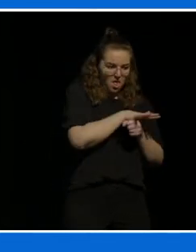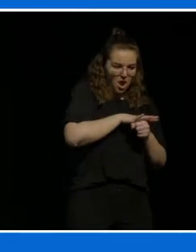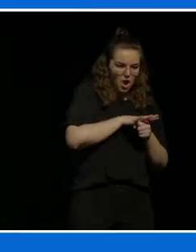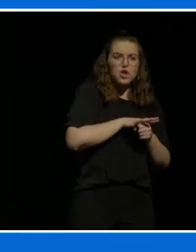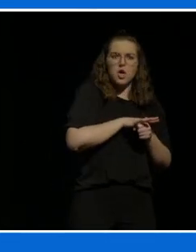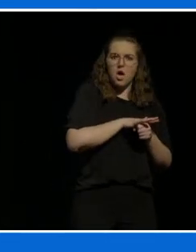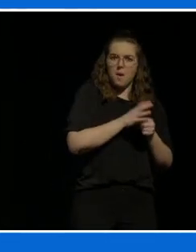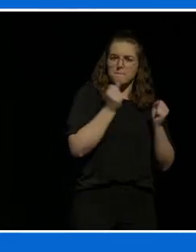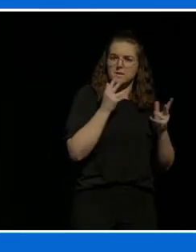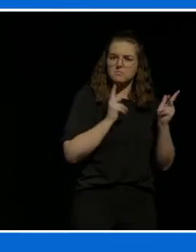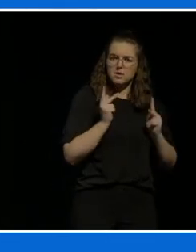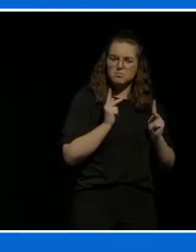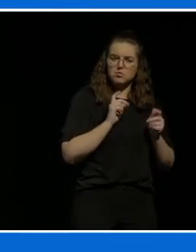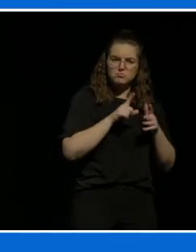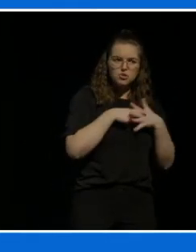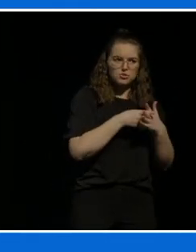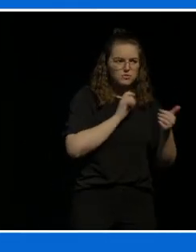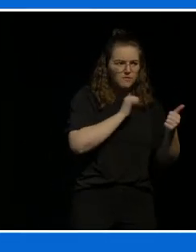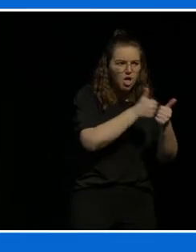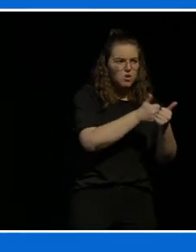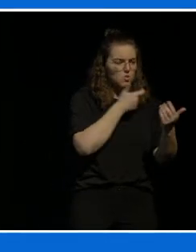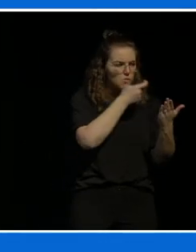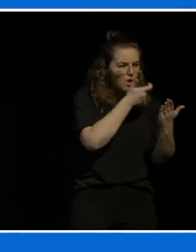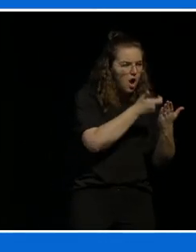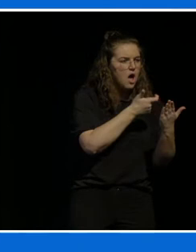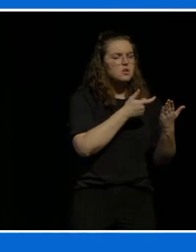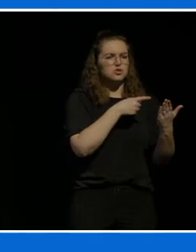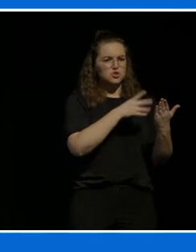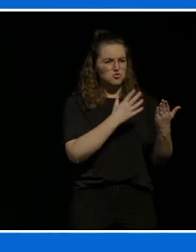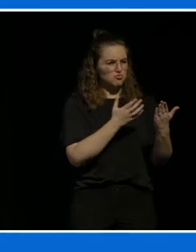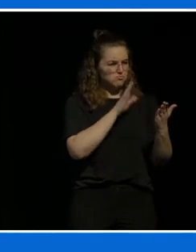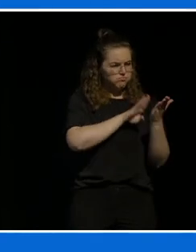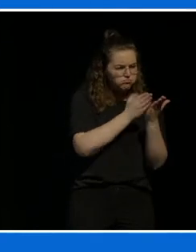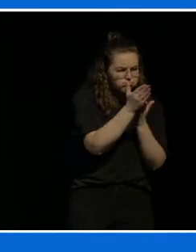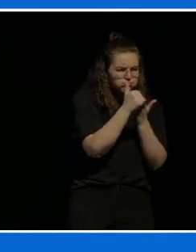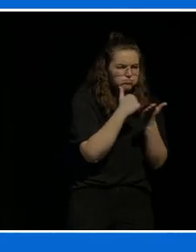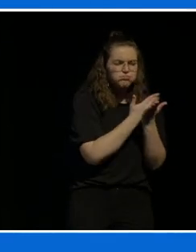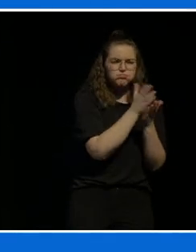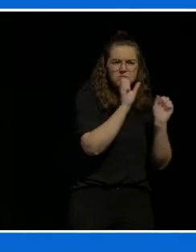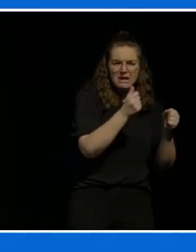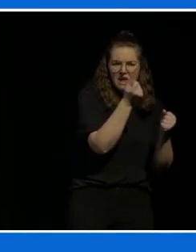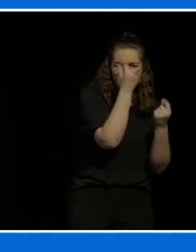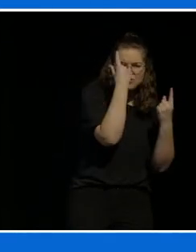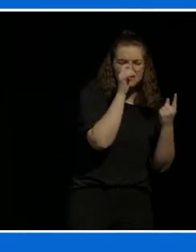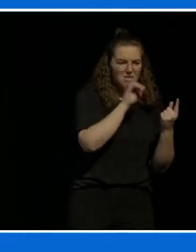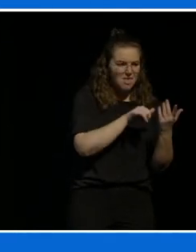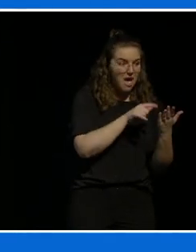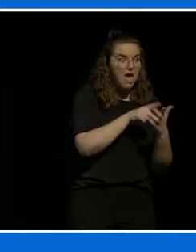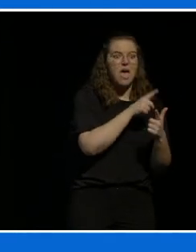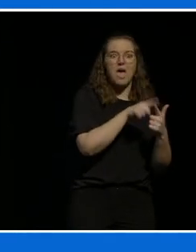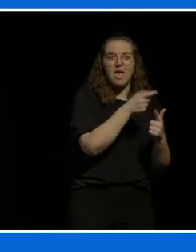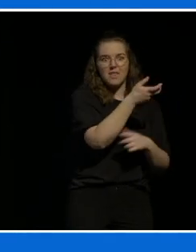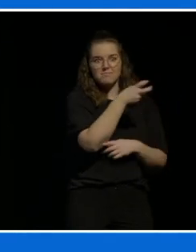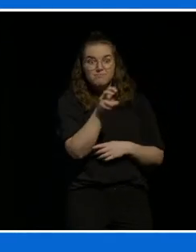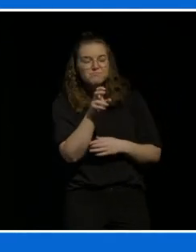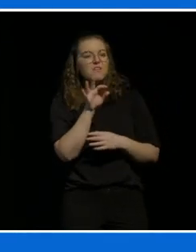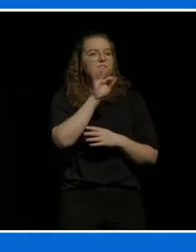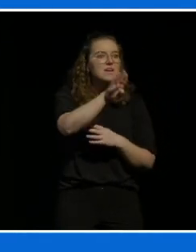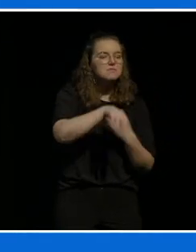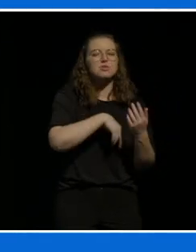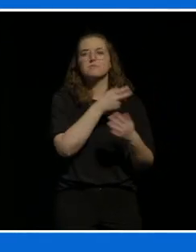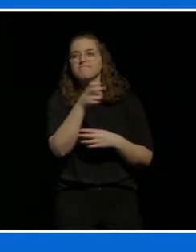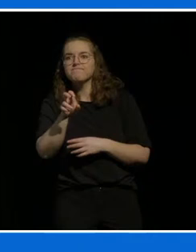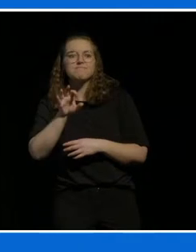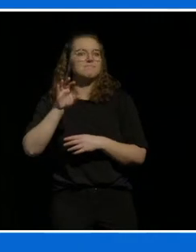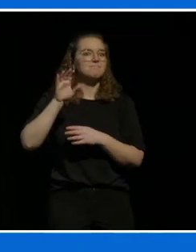also figure out the differences between that platform versus another. So on TikTok, I post some things I don't post on Instagram and vice versa, and using their tools in very